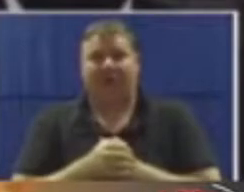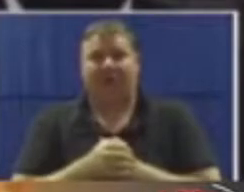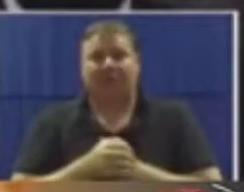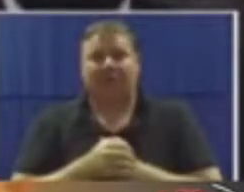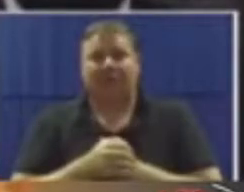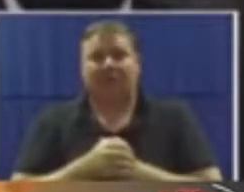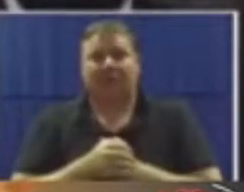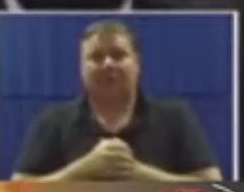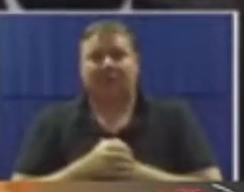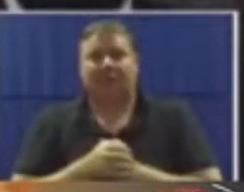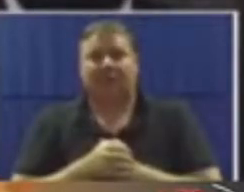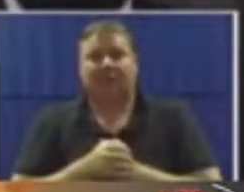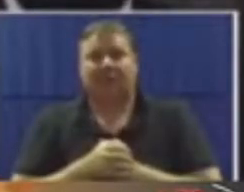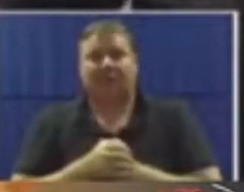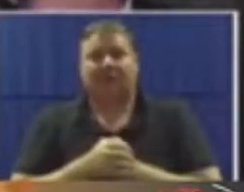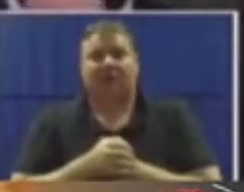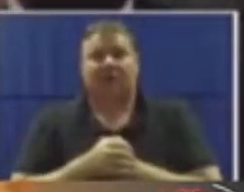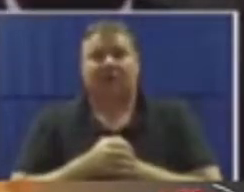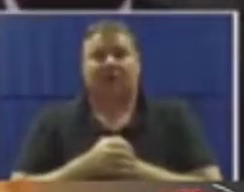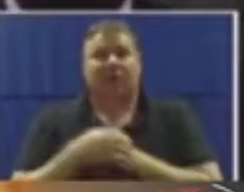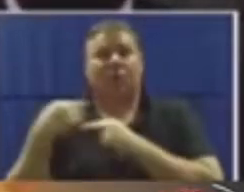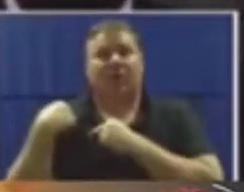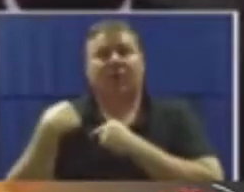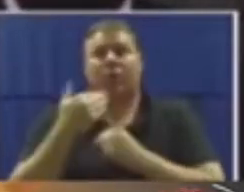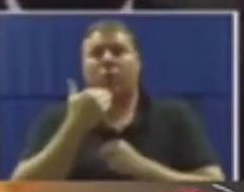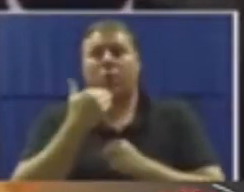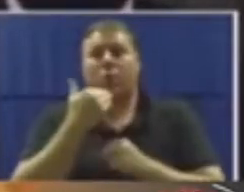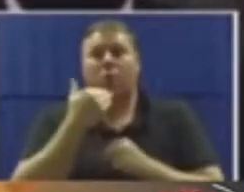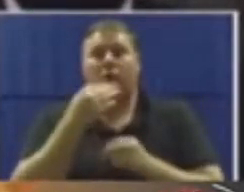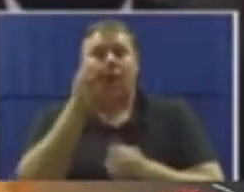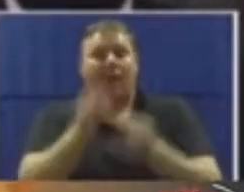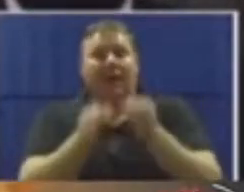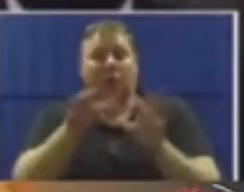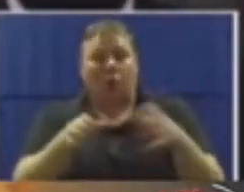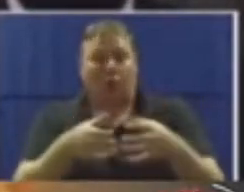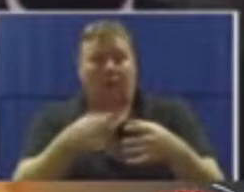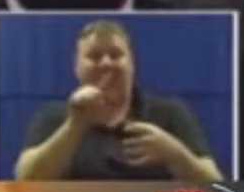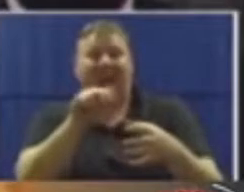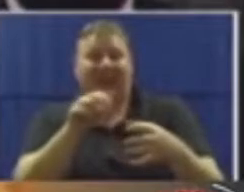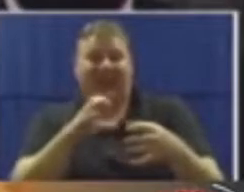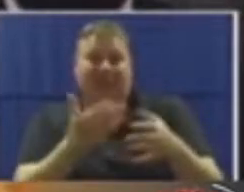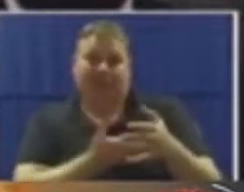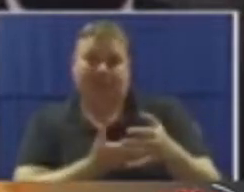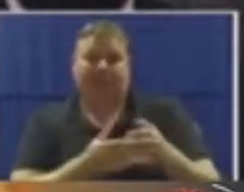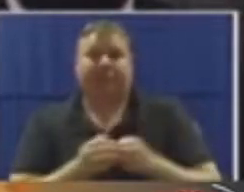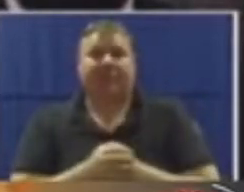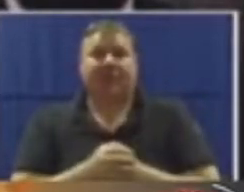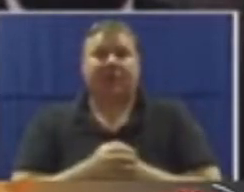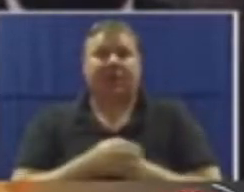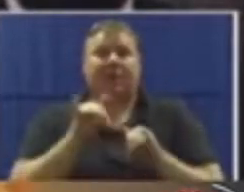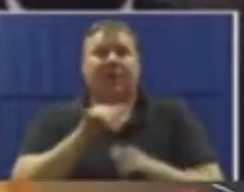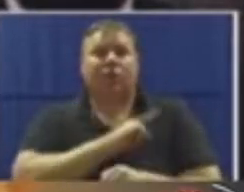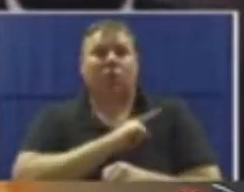be representative of a specific political party, be that the governing party. That's why Parliament is so